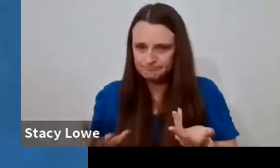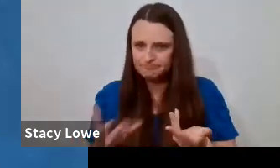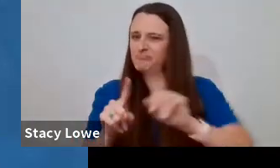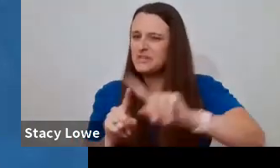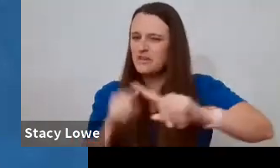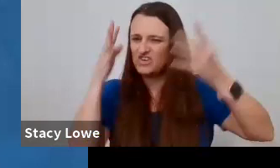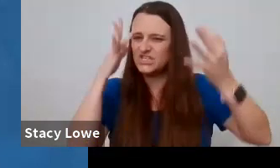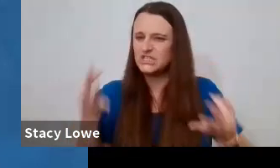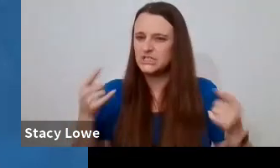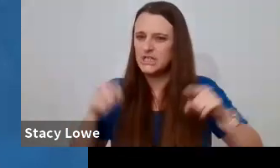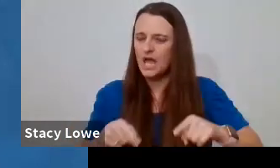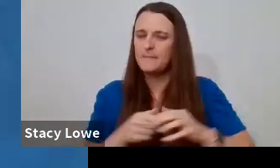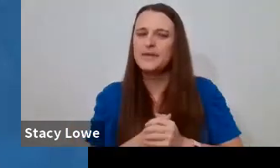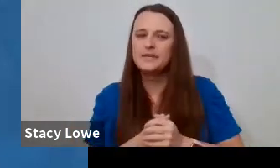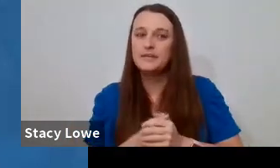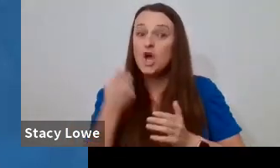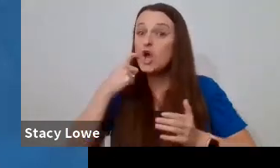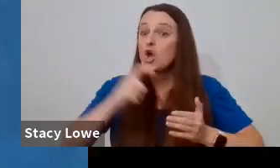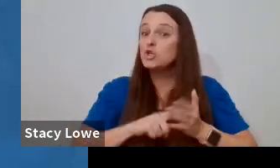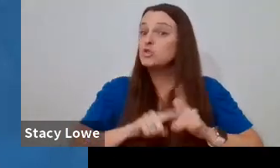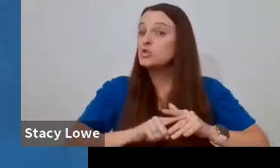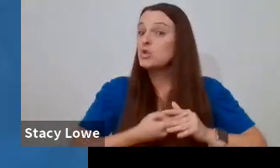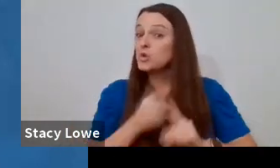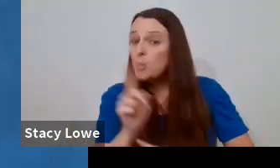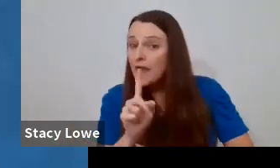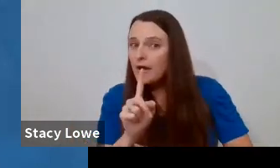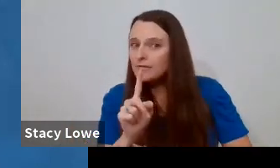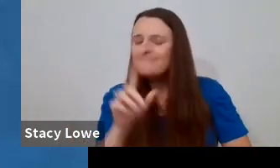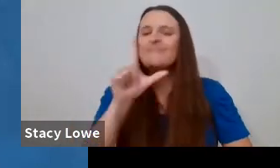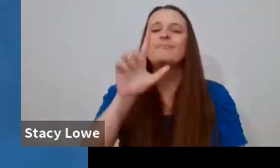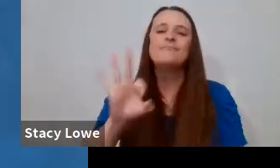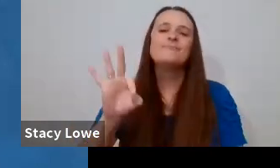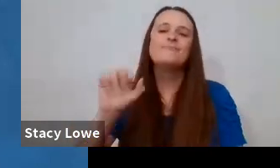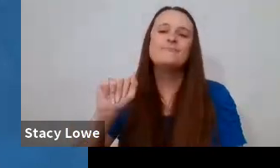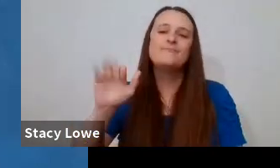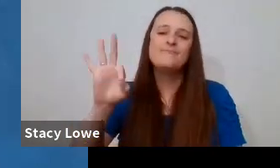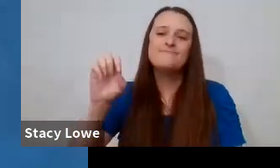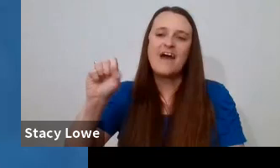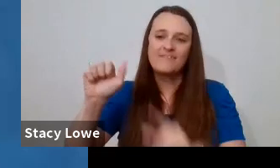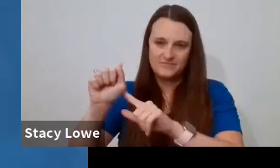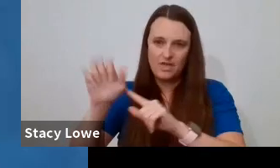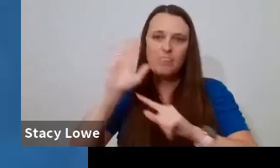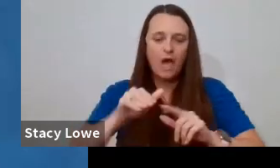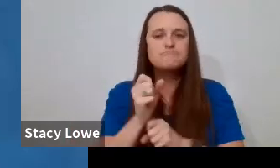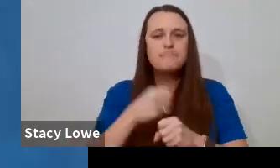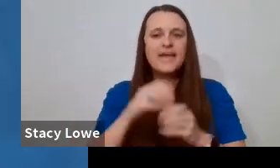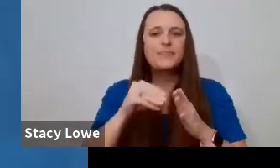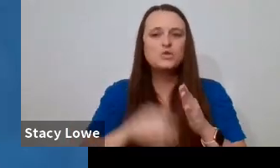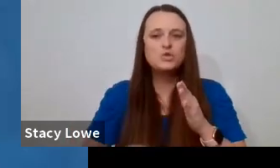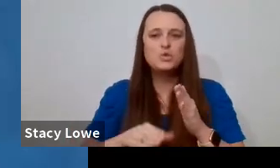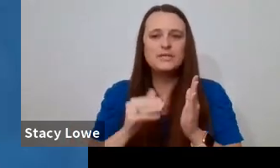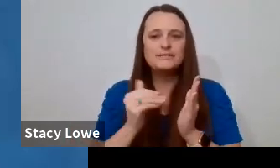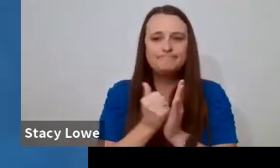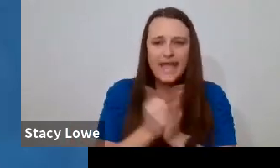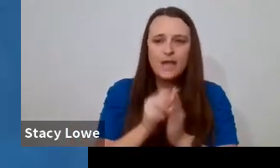occur. Notice that it all begins with the FAFSA, which generates your student aid report, which is sent to both you